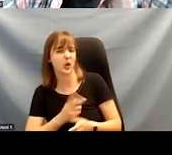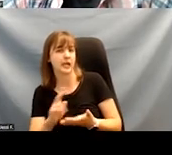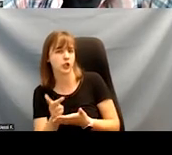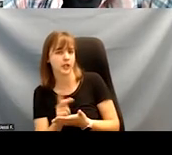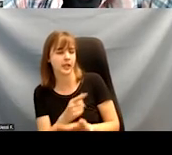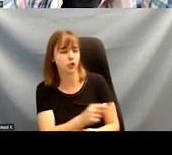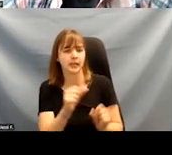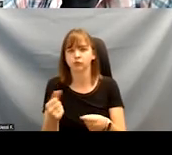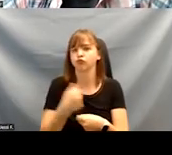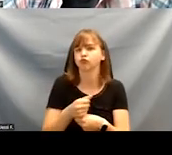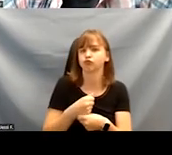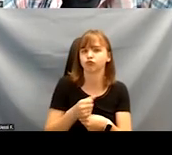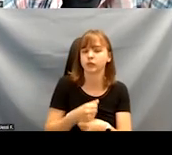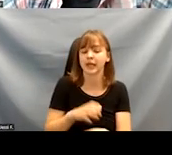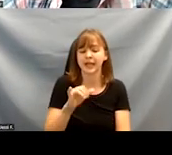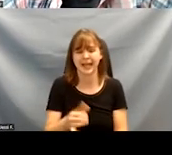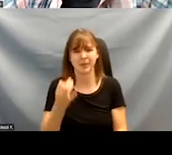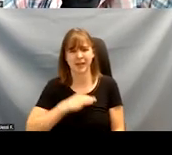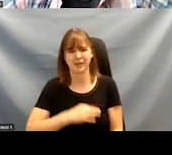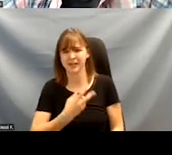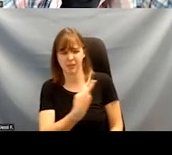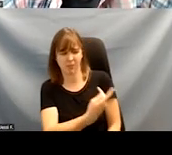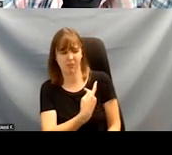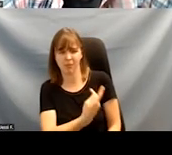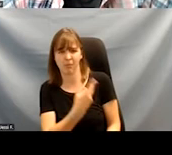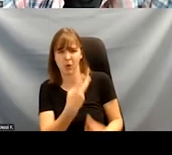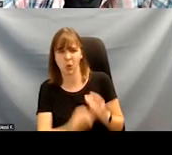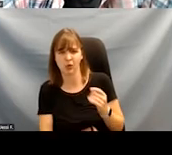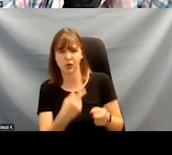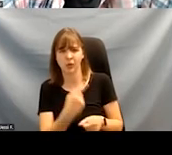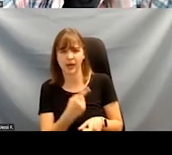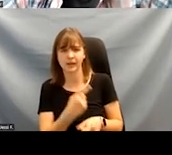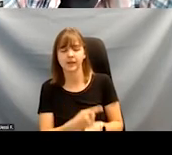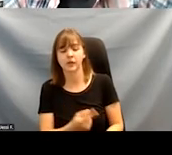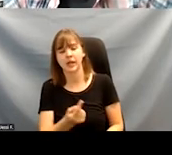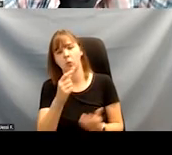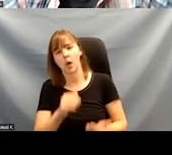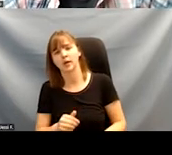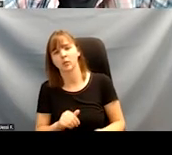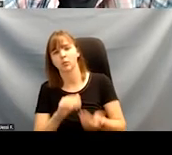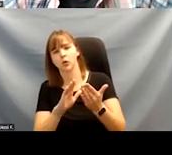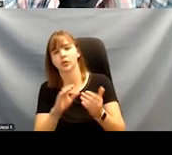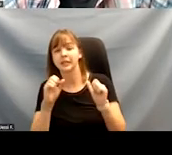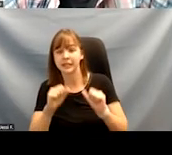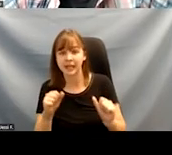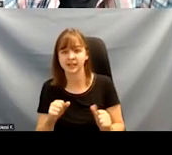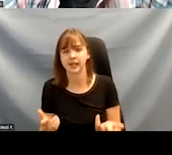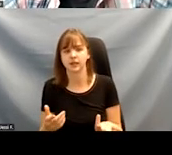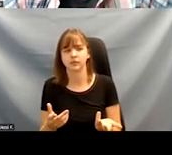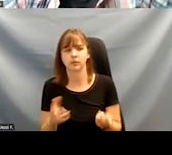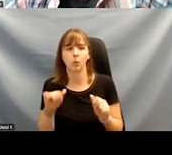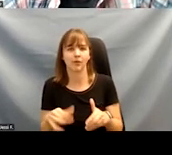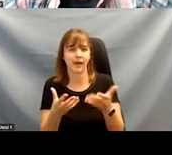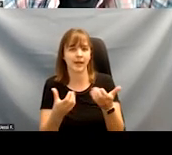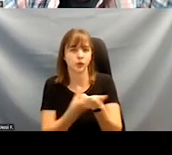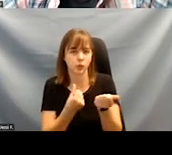that's a project that benefits both of us, really. So I think that one of the ways you can encourage that is genuinely being supportive